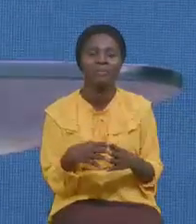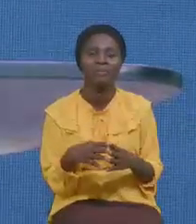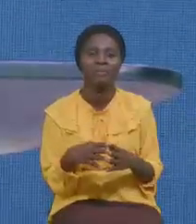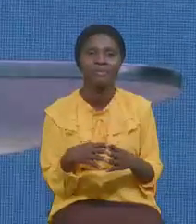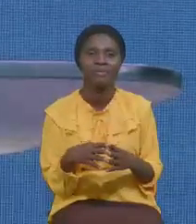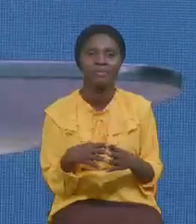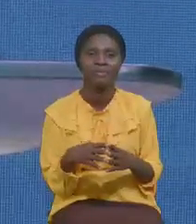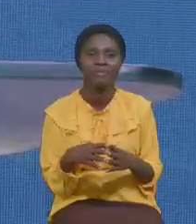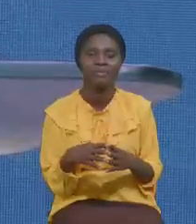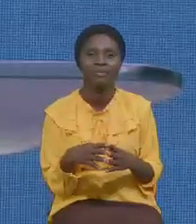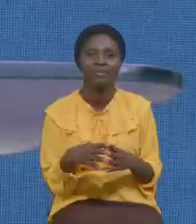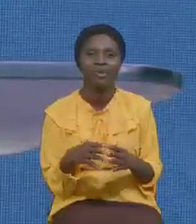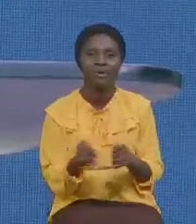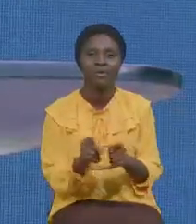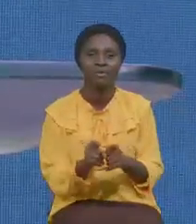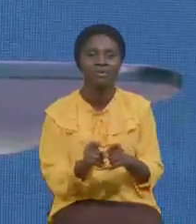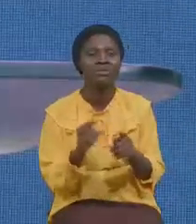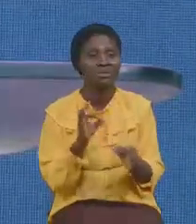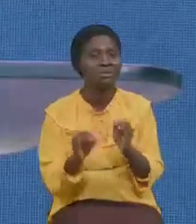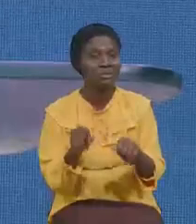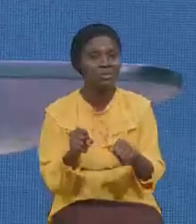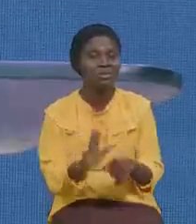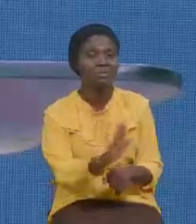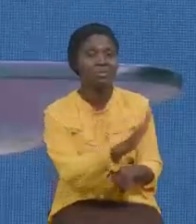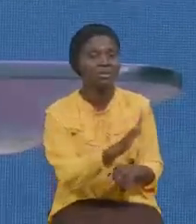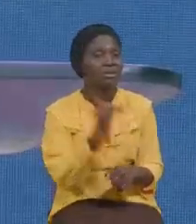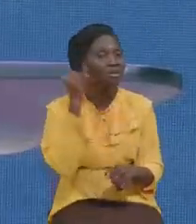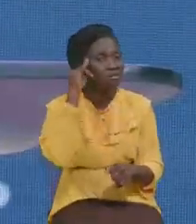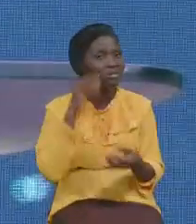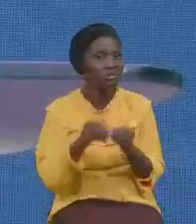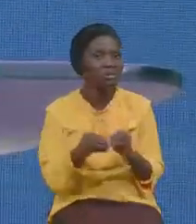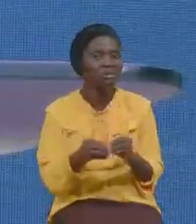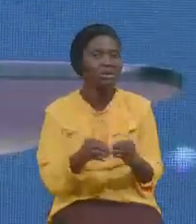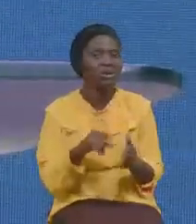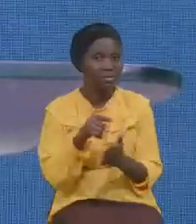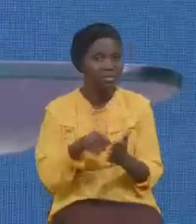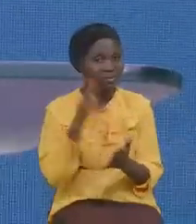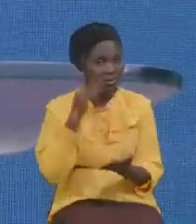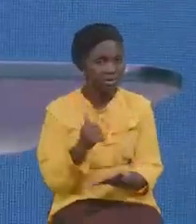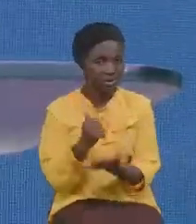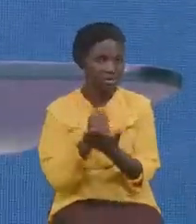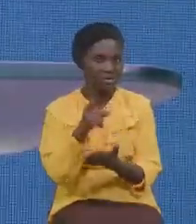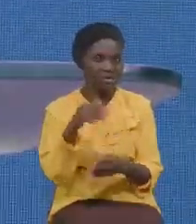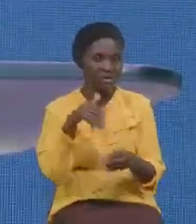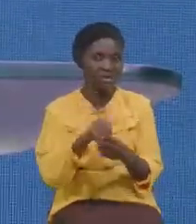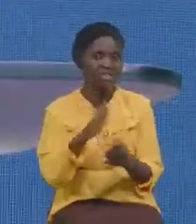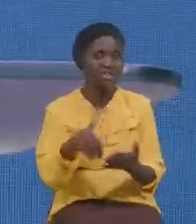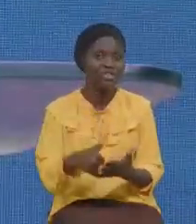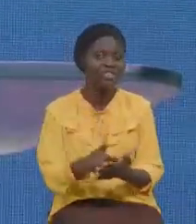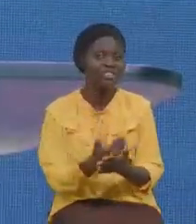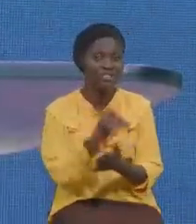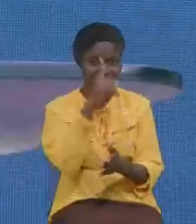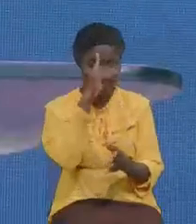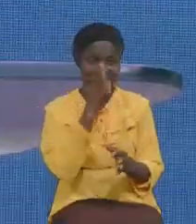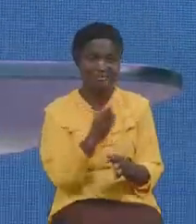If possible, with telephone numbers. This is to help you in your new faith. You have taken a